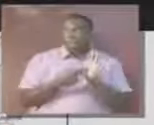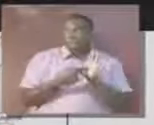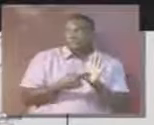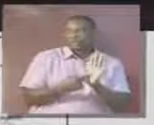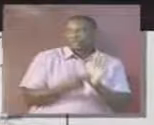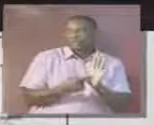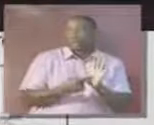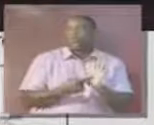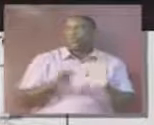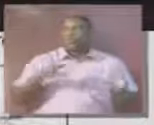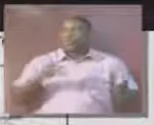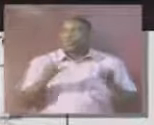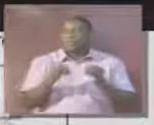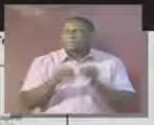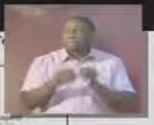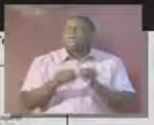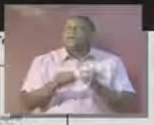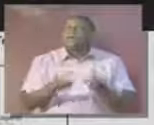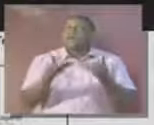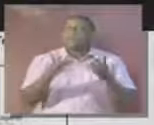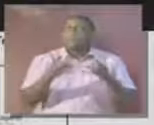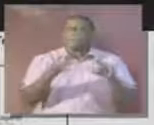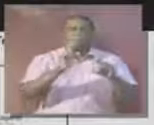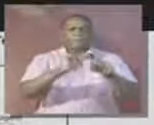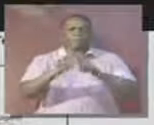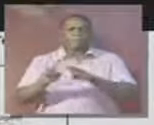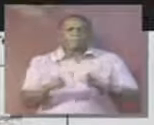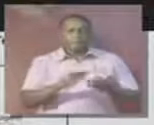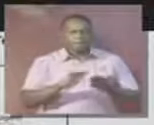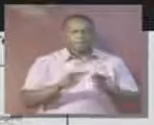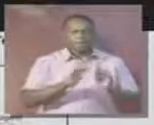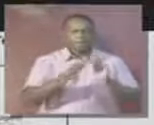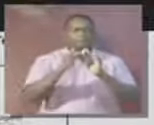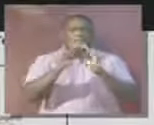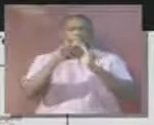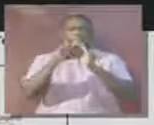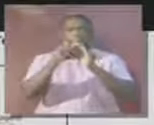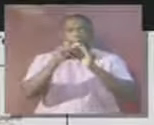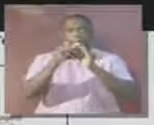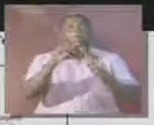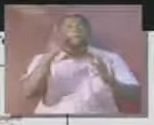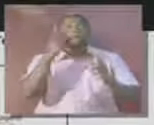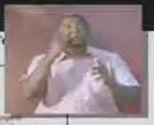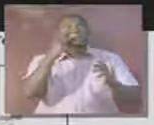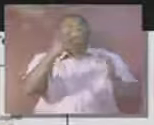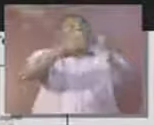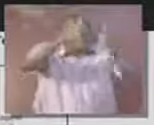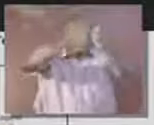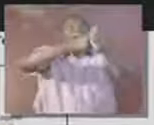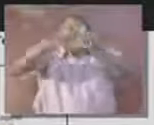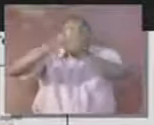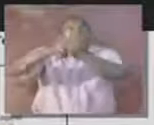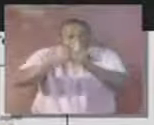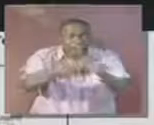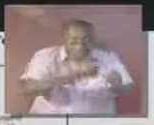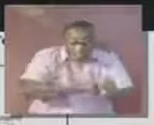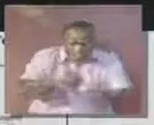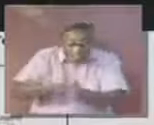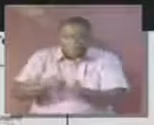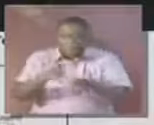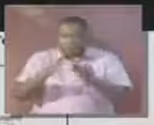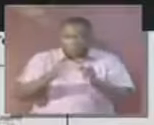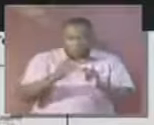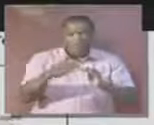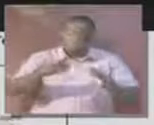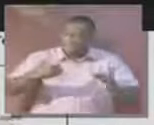cases in various communities, and we would see that we have communities in every county affected, and the ones